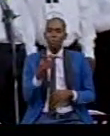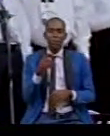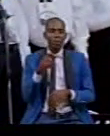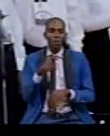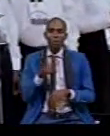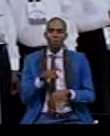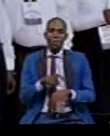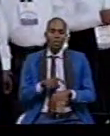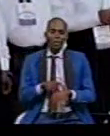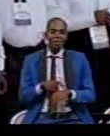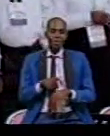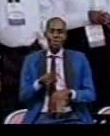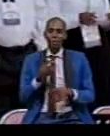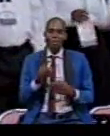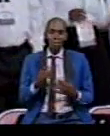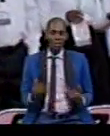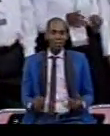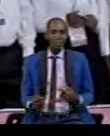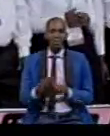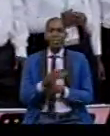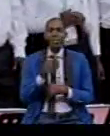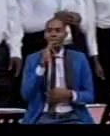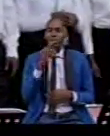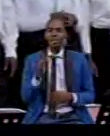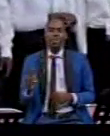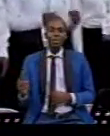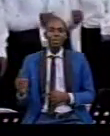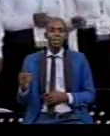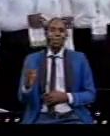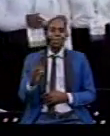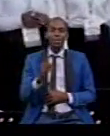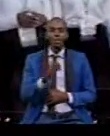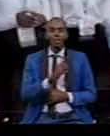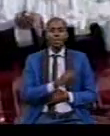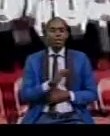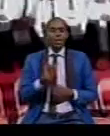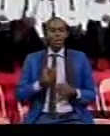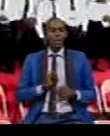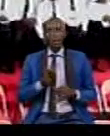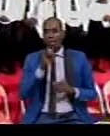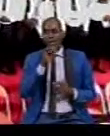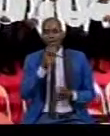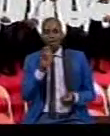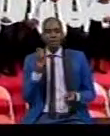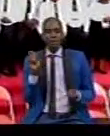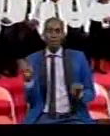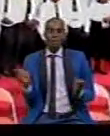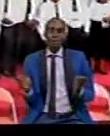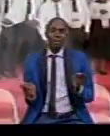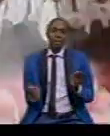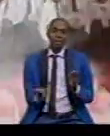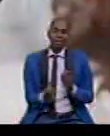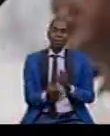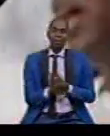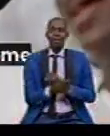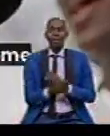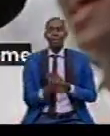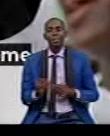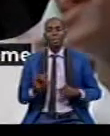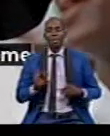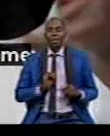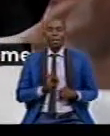God. The counselors are all around you. Kindly give your correct